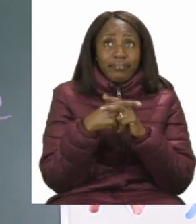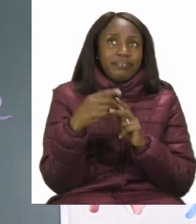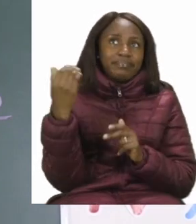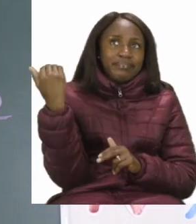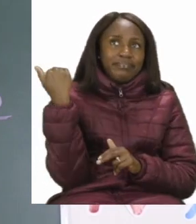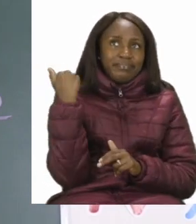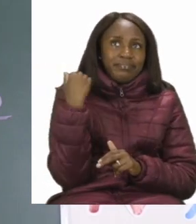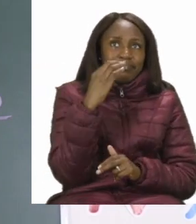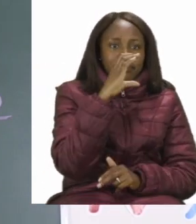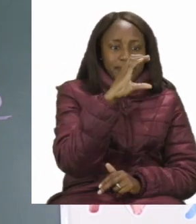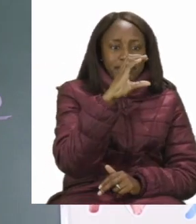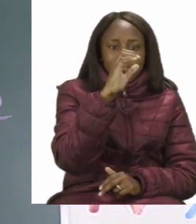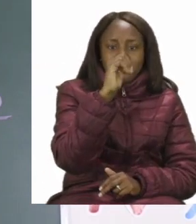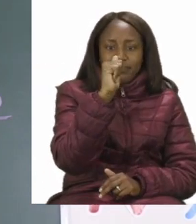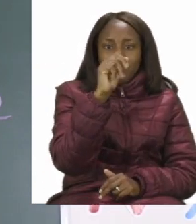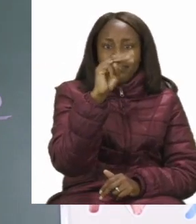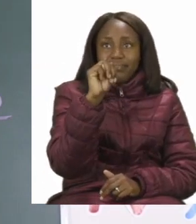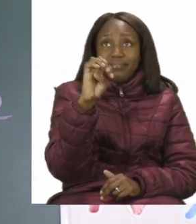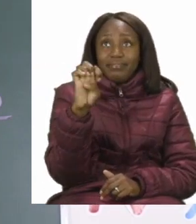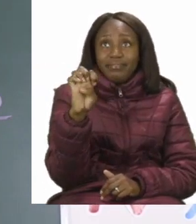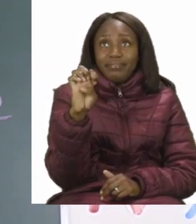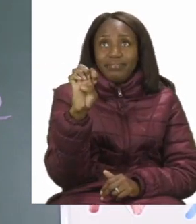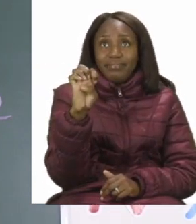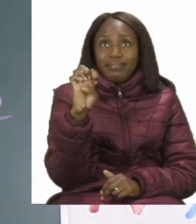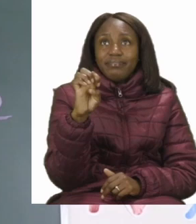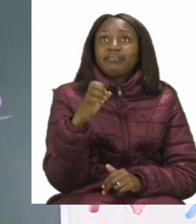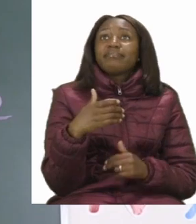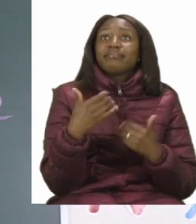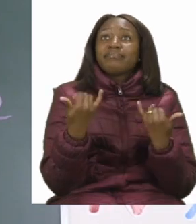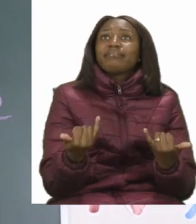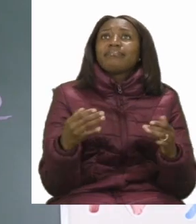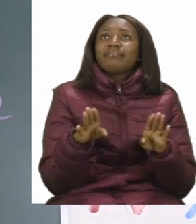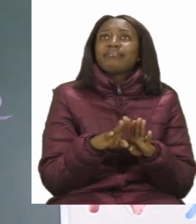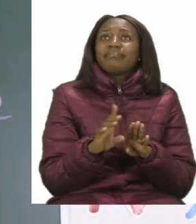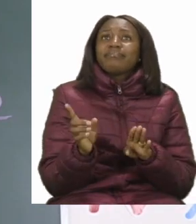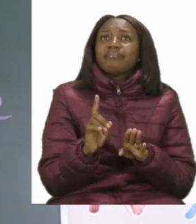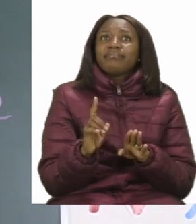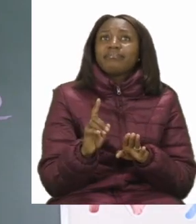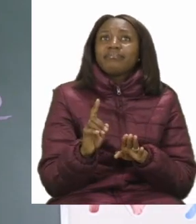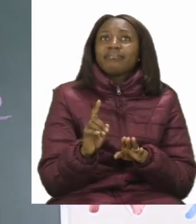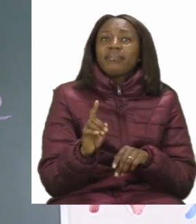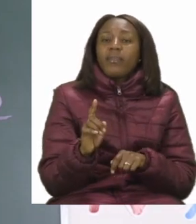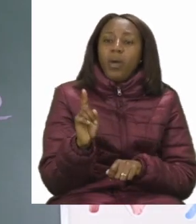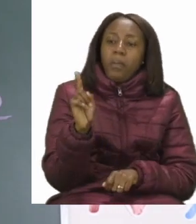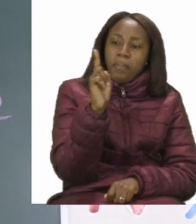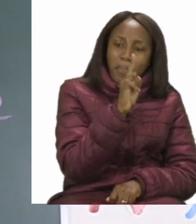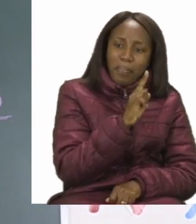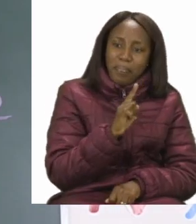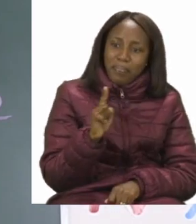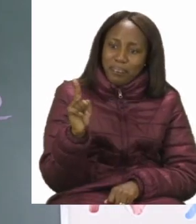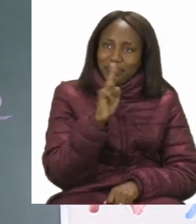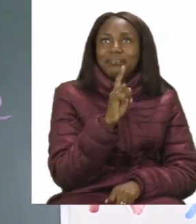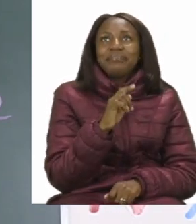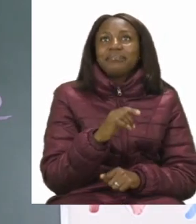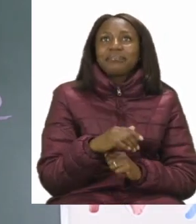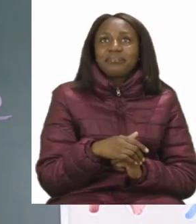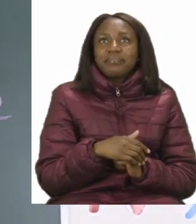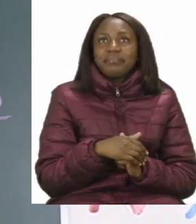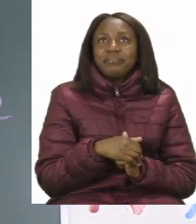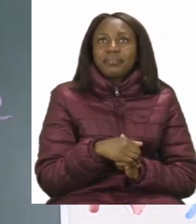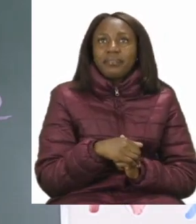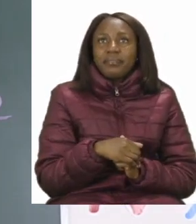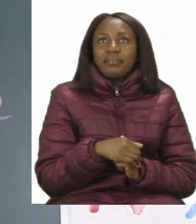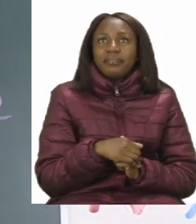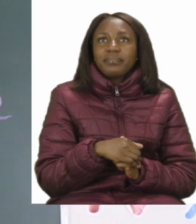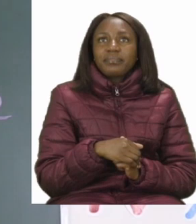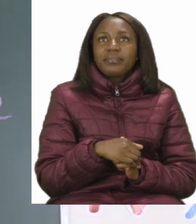we found the word came. What are we supposed to do? That's right, grade 3s. We